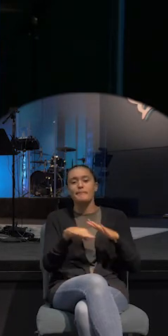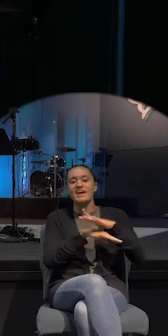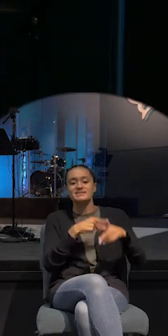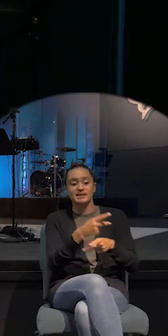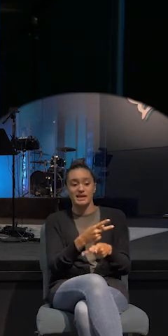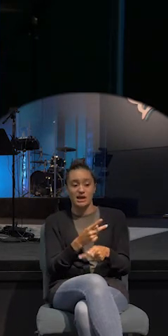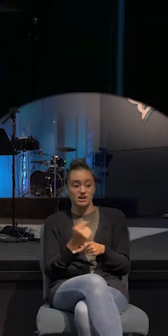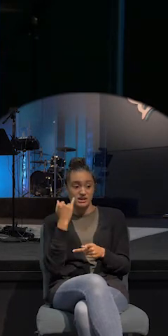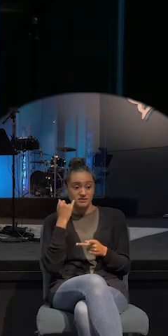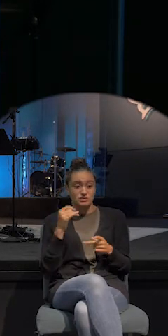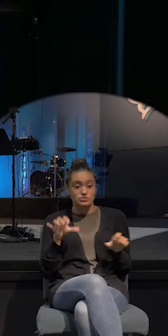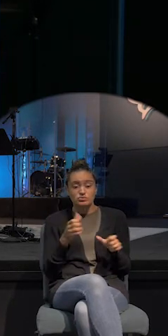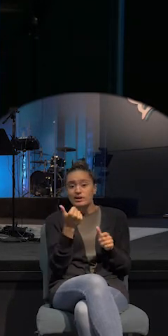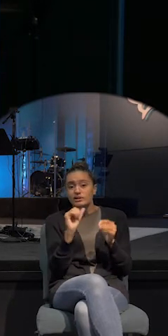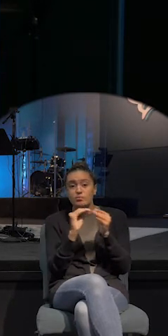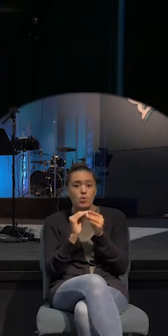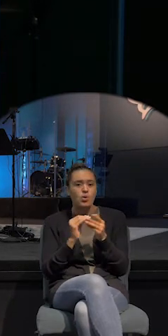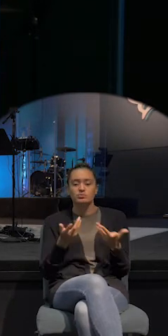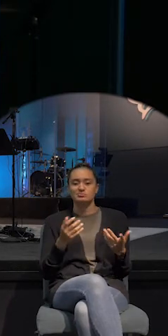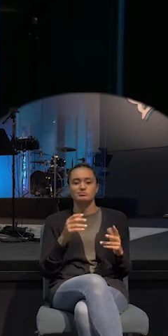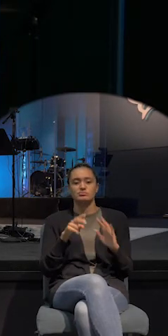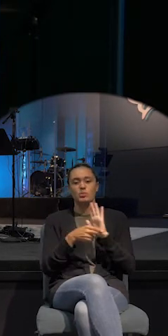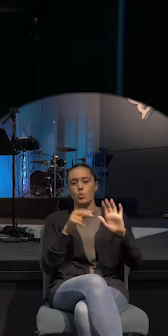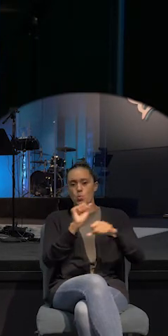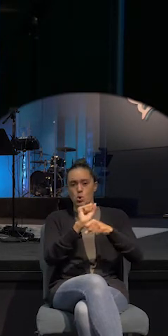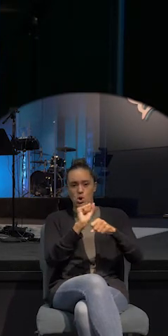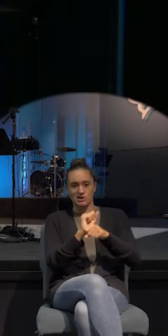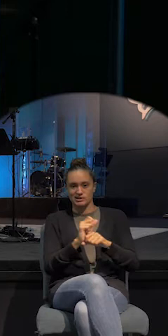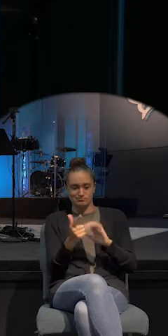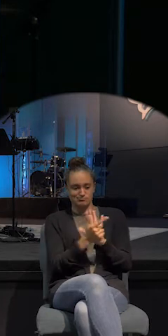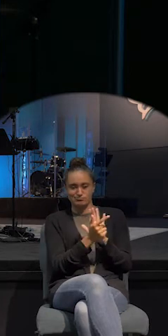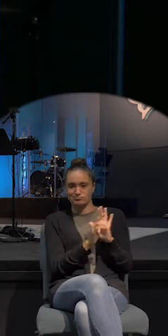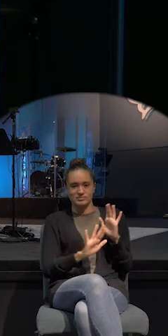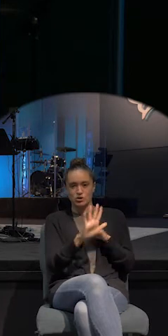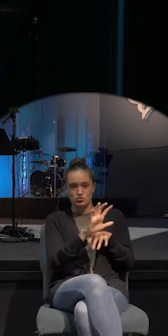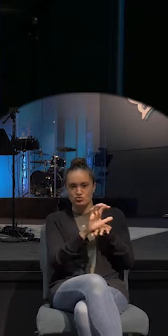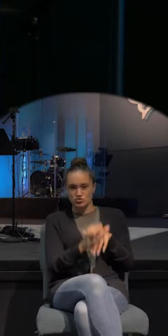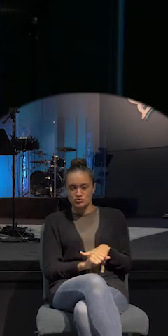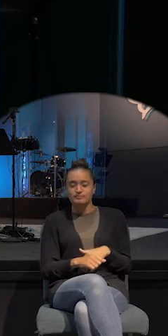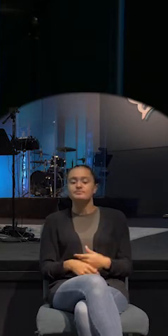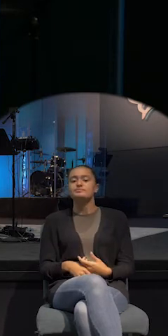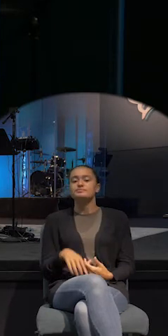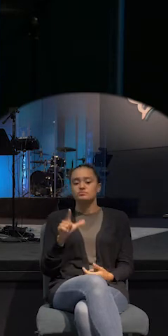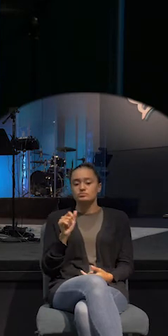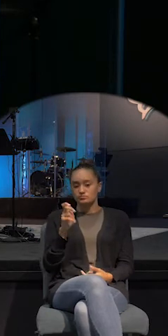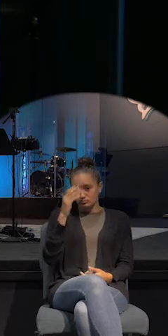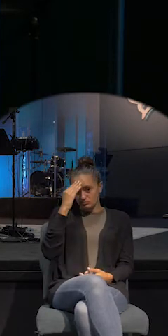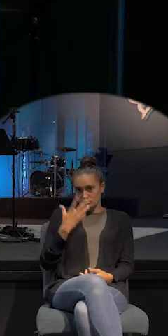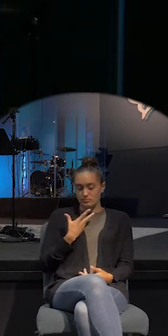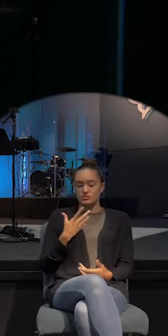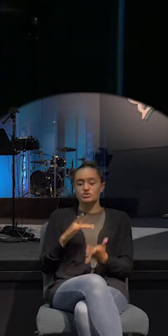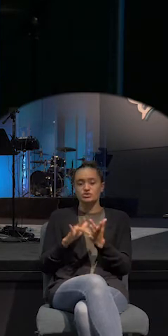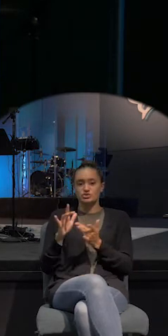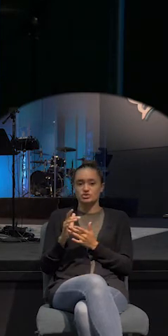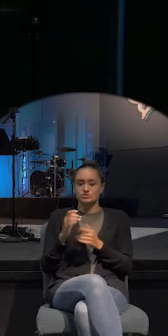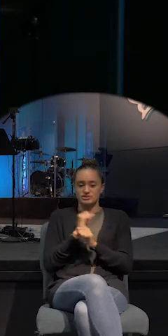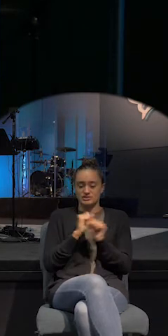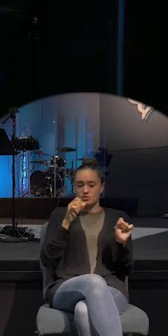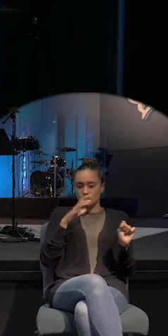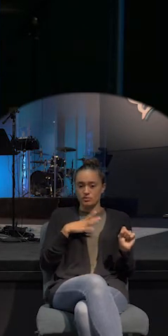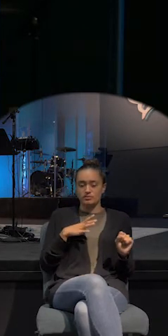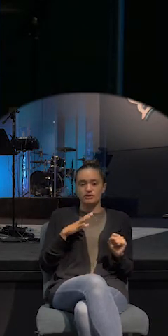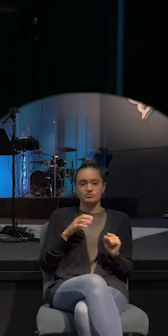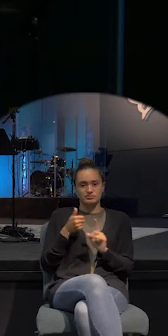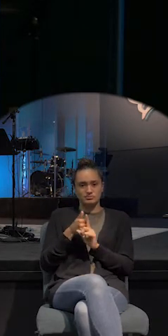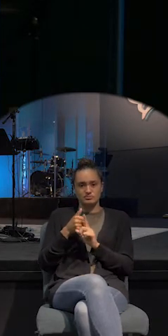was considered working. It violated their tradition. Now, Luke tells us that Jesus delivered a woman with a spirit of infirmity